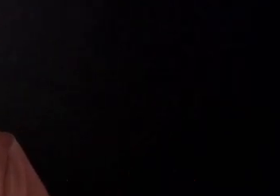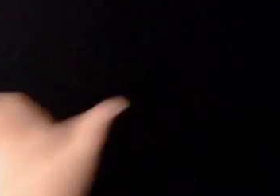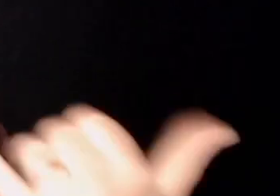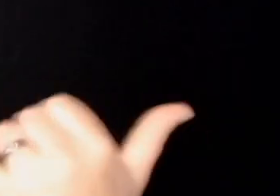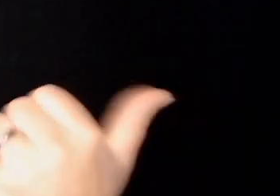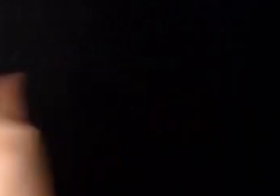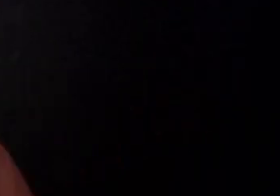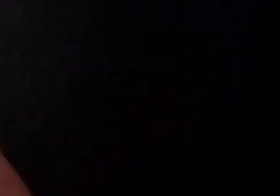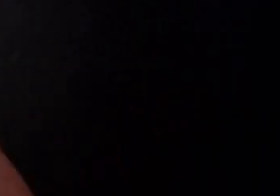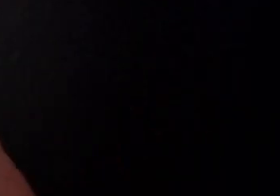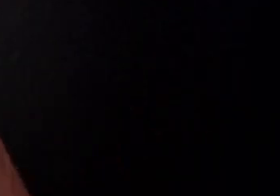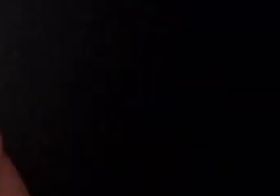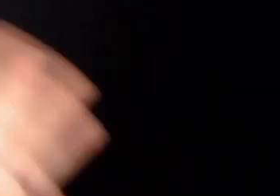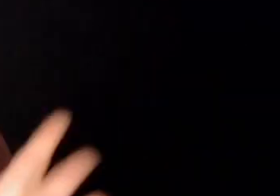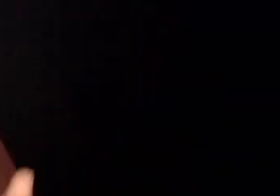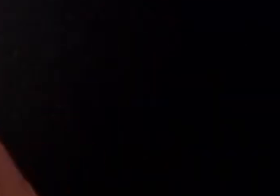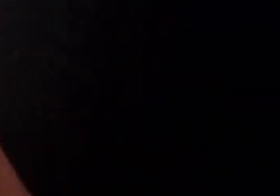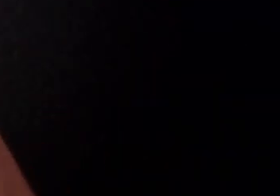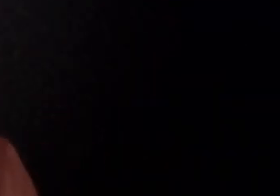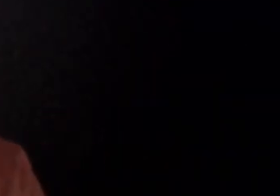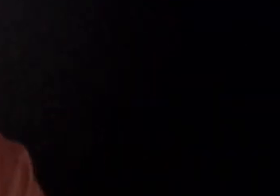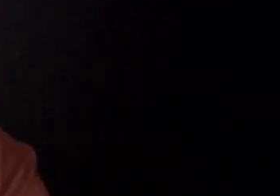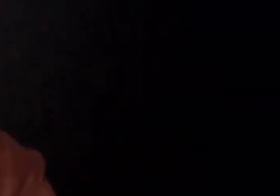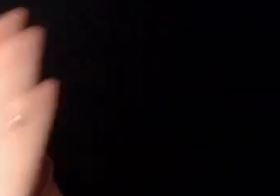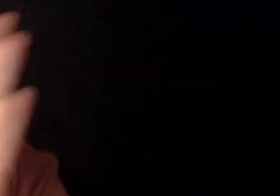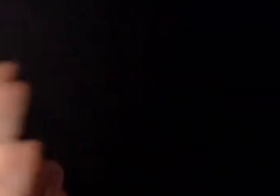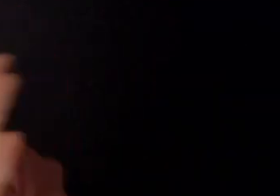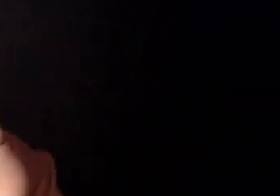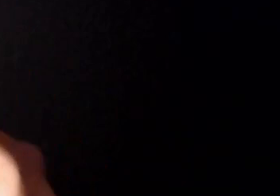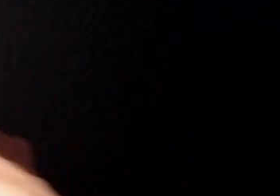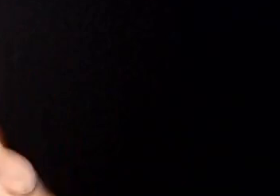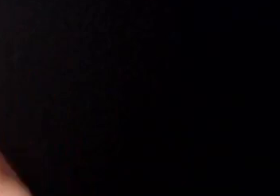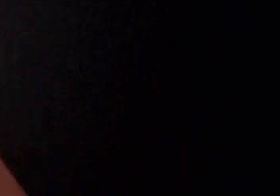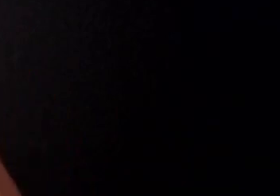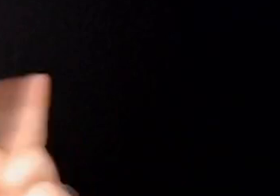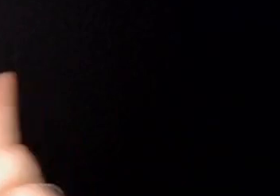button. Now, interpreters can find all of their